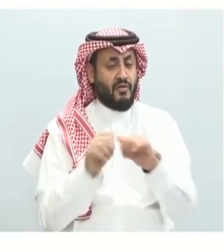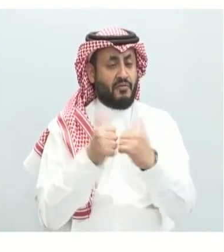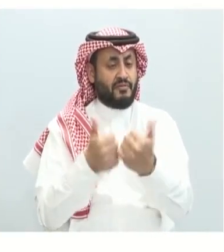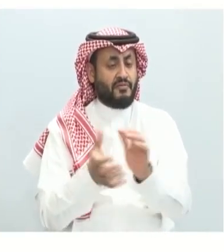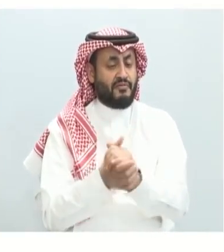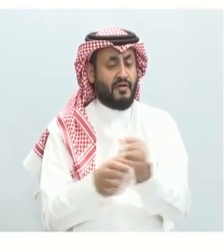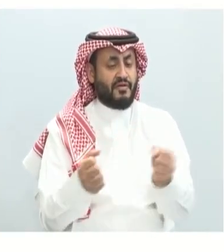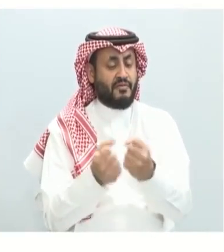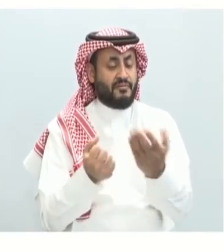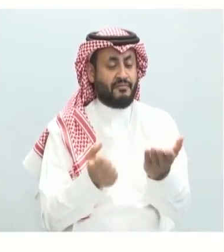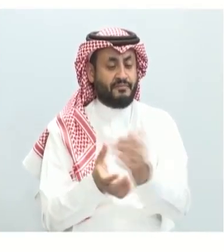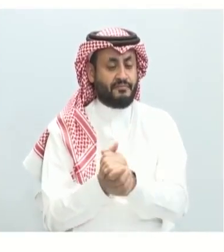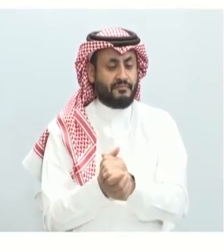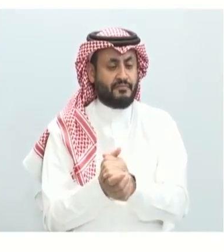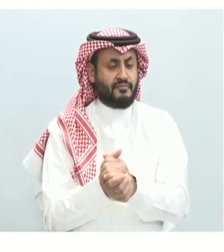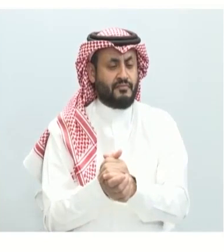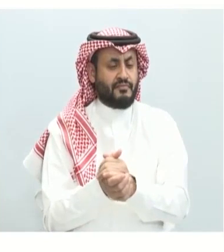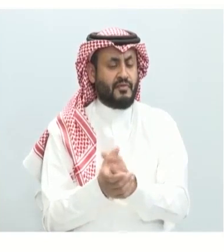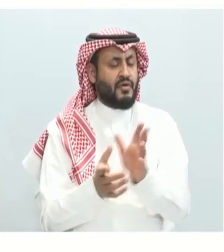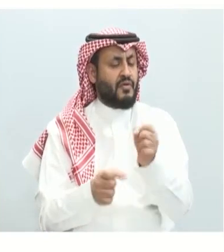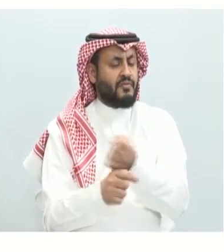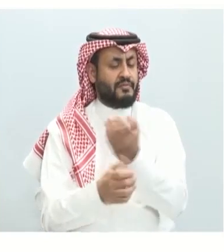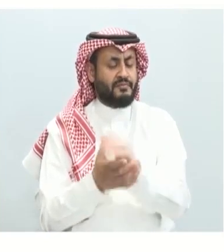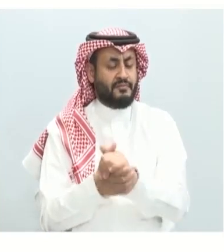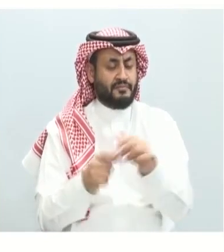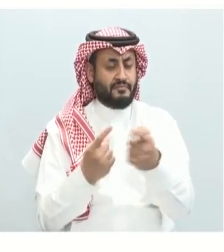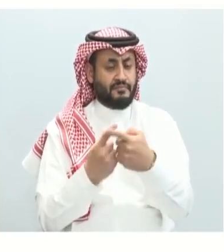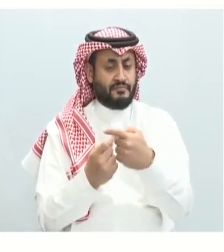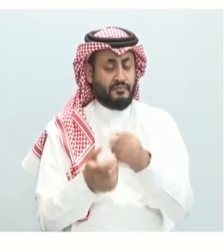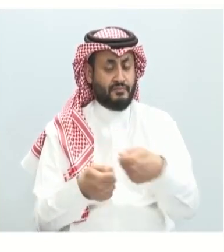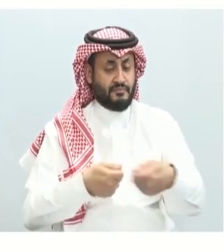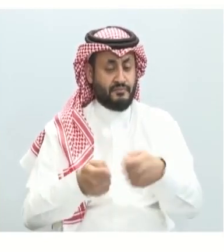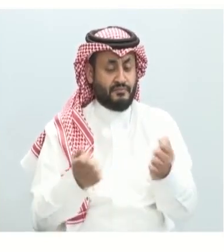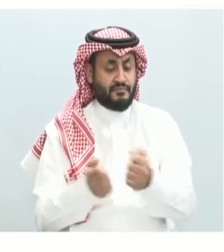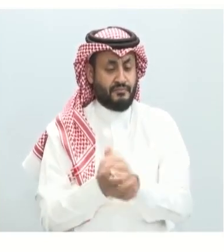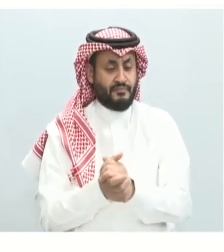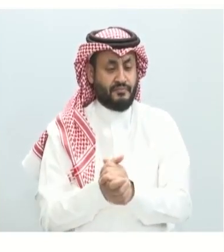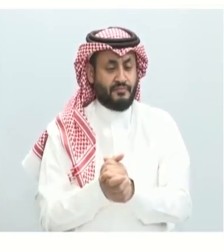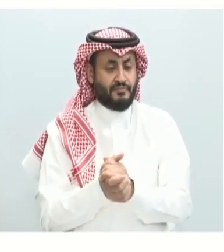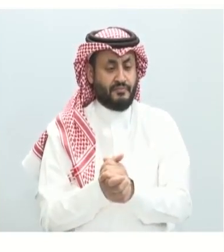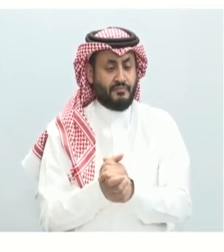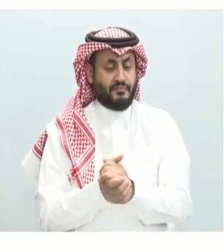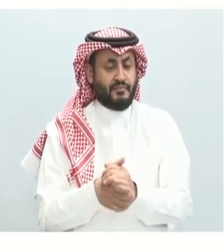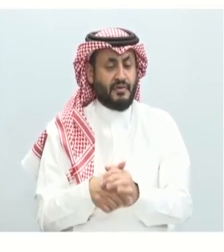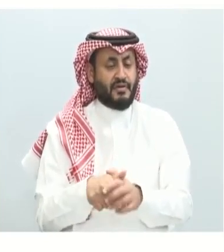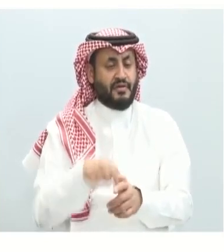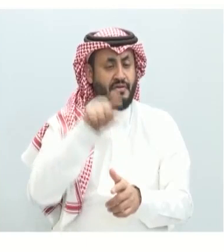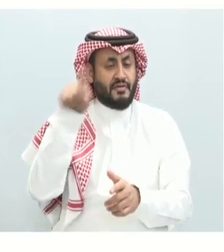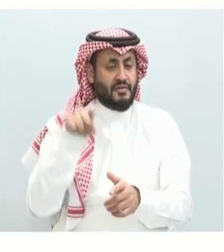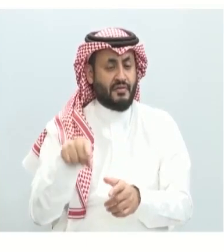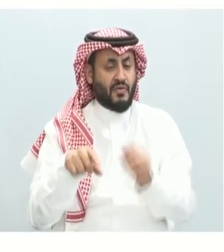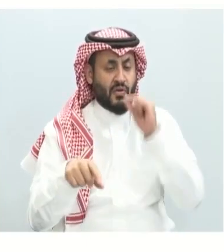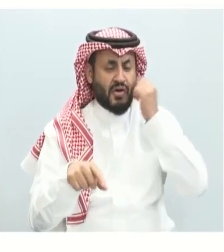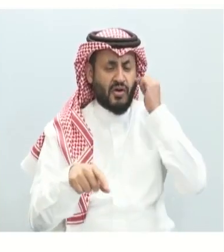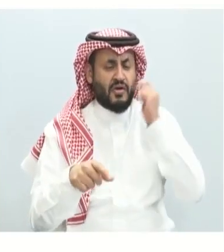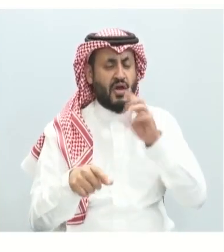to play this game. What you're going to do here is to play the shopping game and to ask him or her, where are